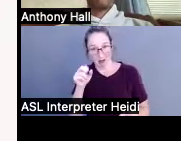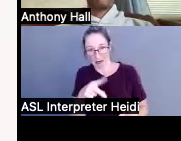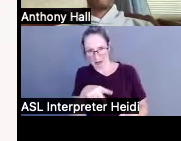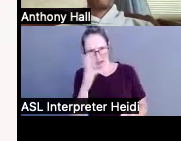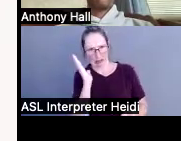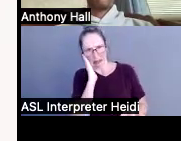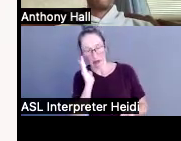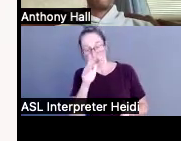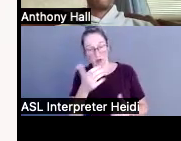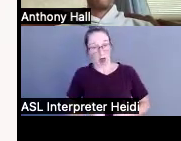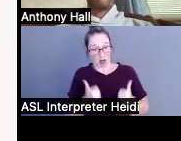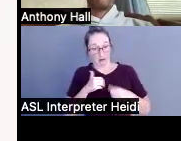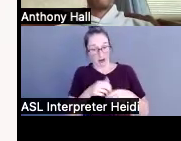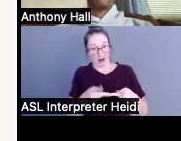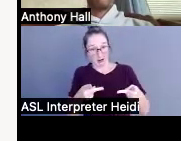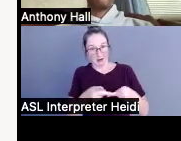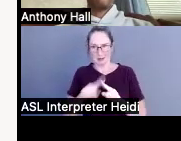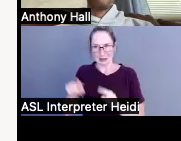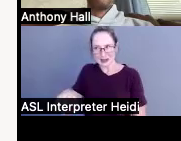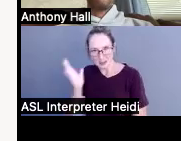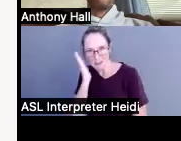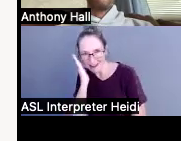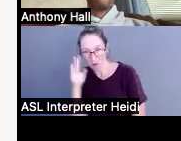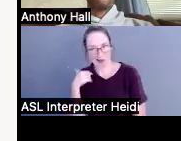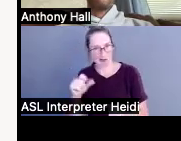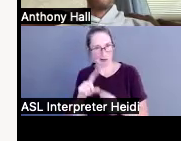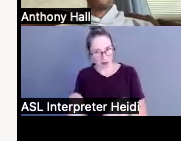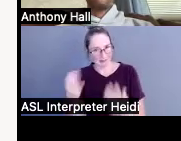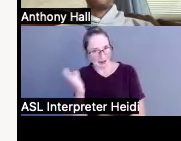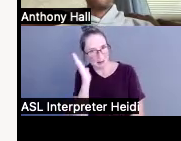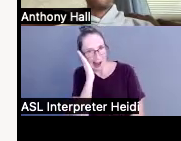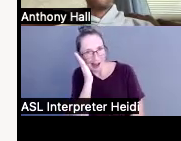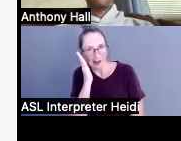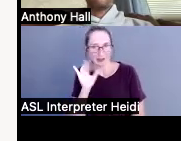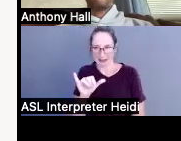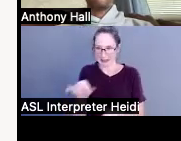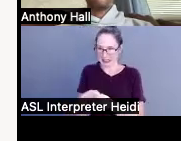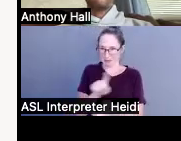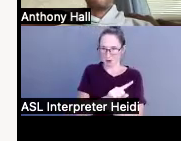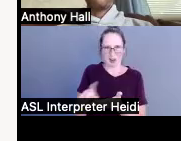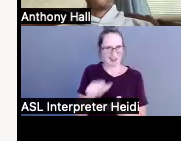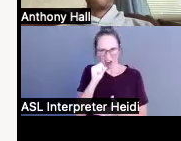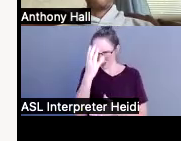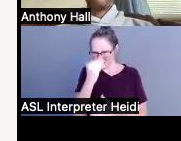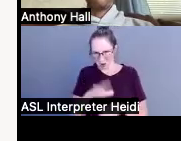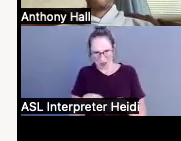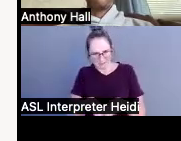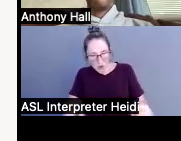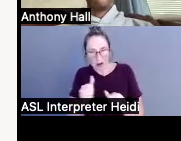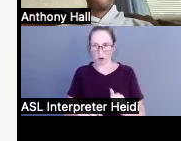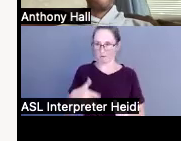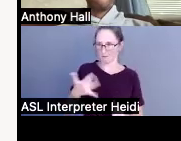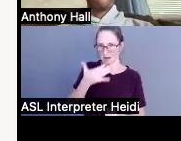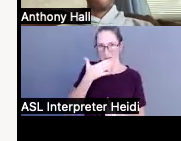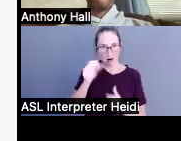you're living in a place, but here you need a bed. We were able to get a bed, you know, that same week, get them off the floor. Everybody's feeling better about